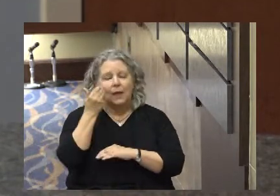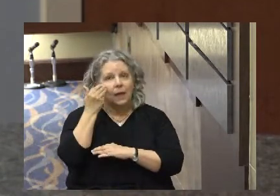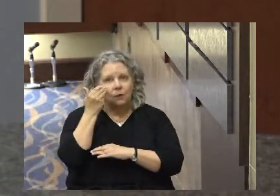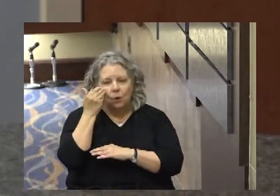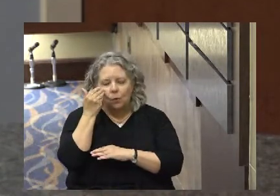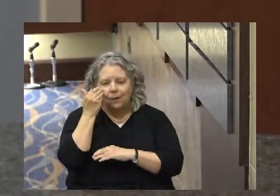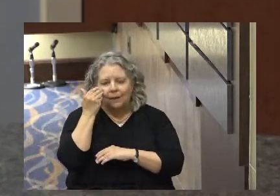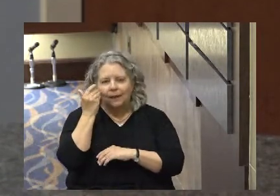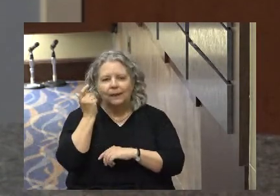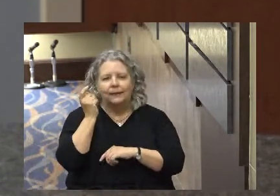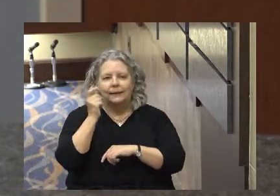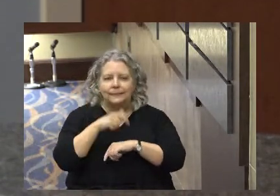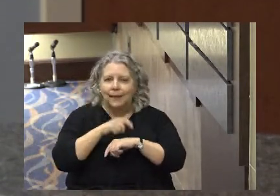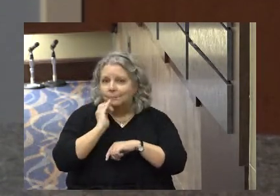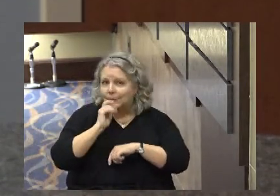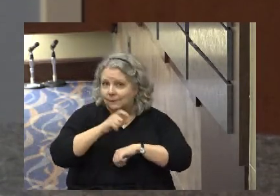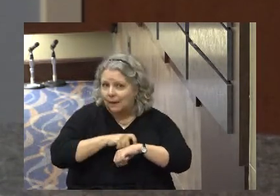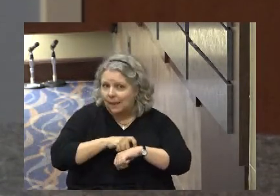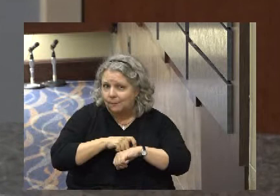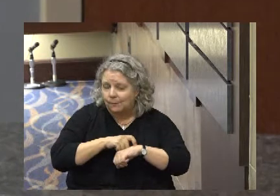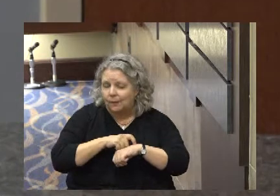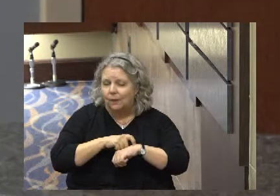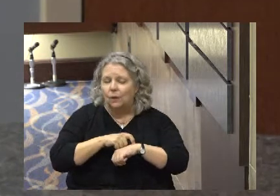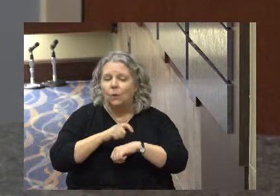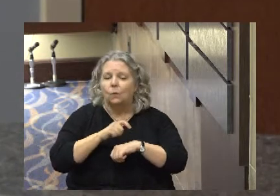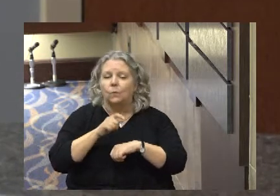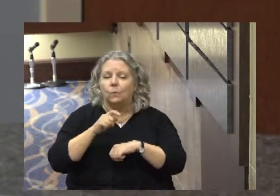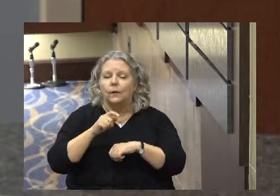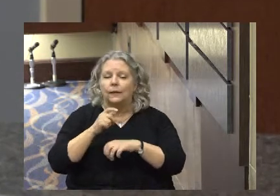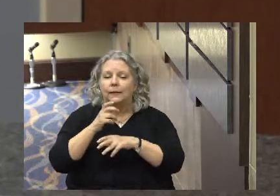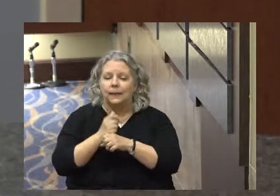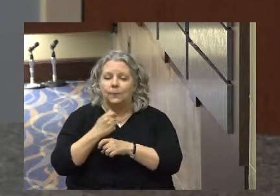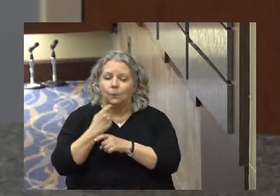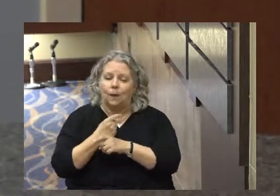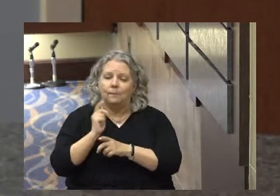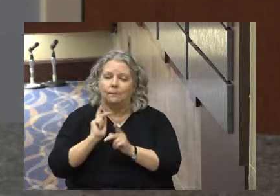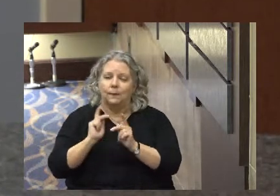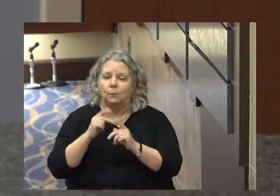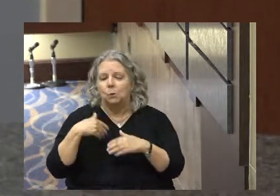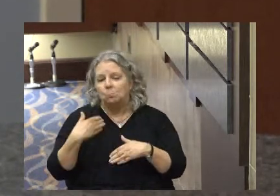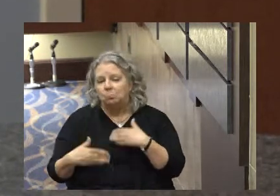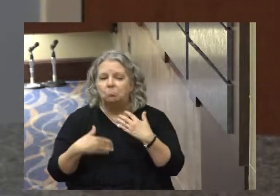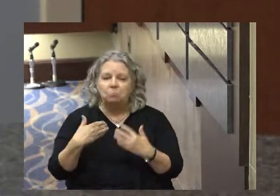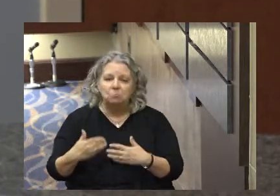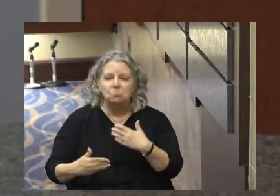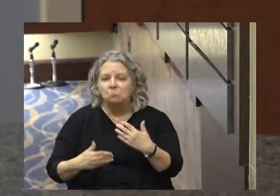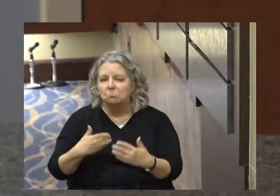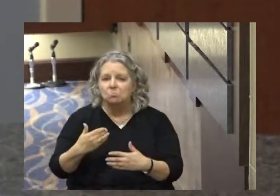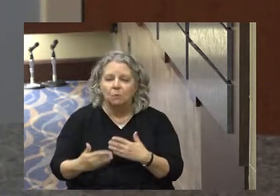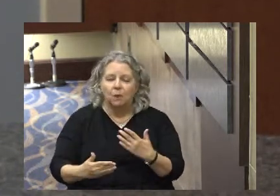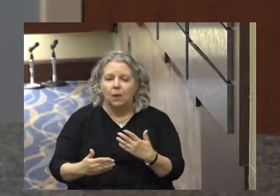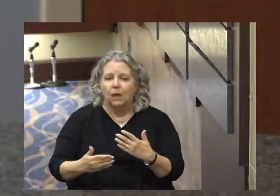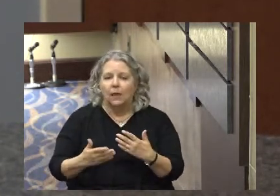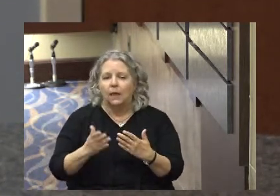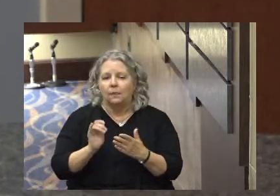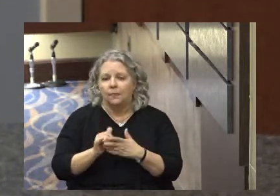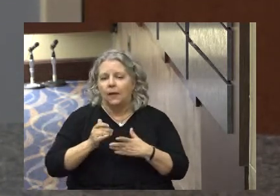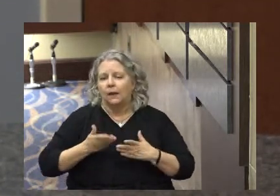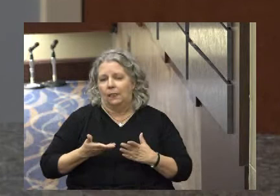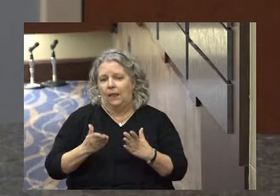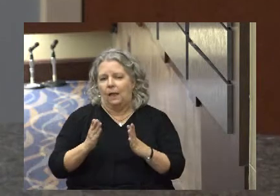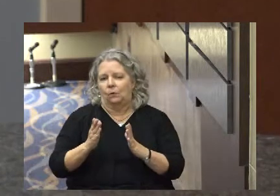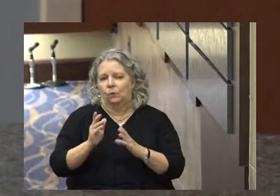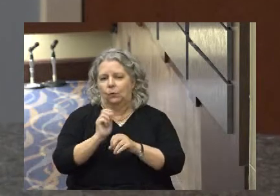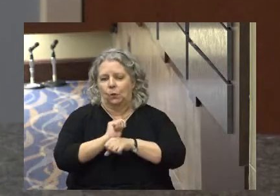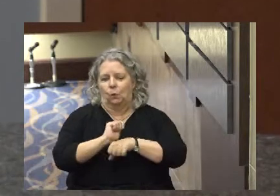is time, right? And when you get the right people in the right rhythm, and moving forward in a way, it just allows this work that has